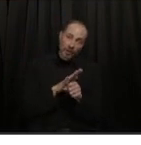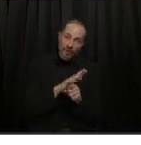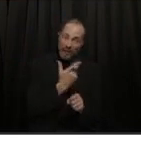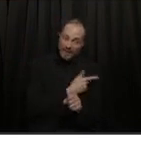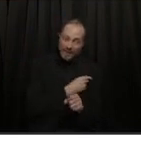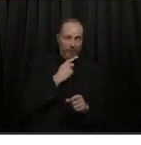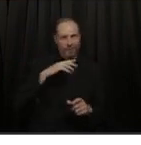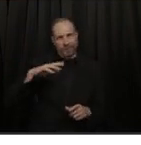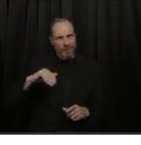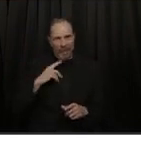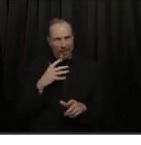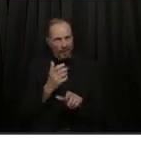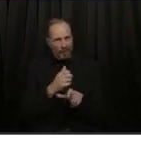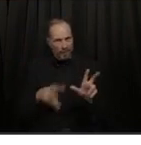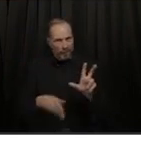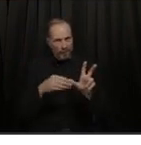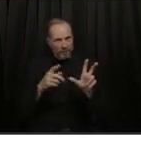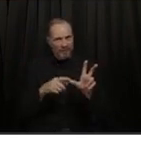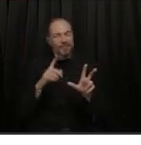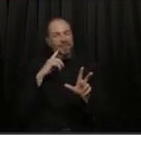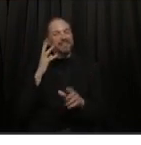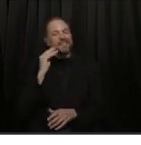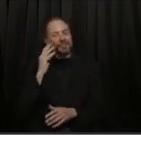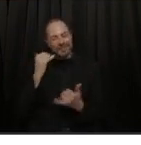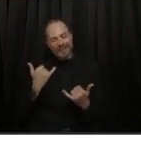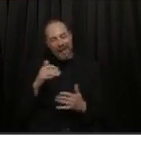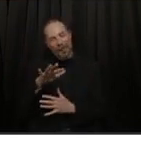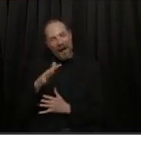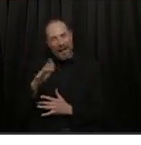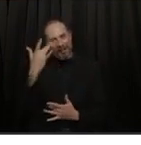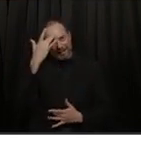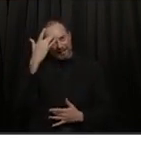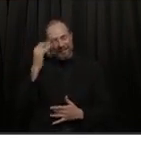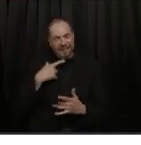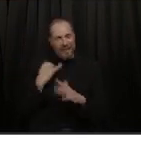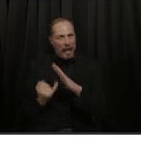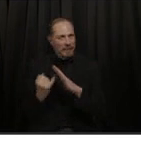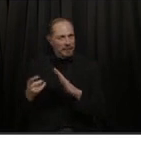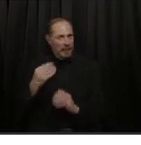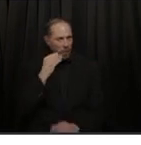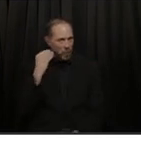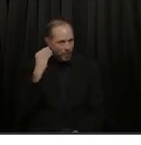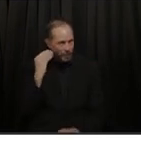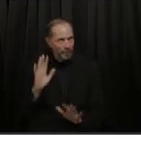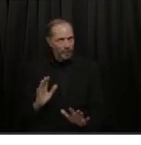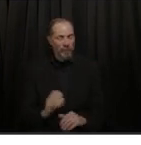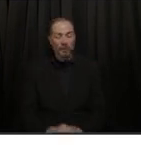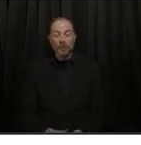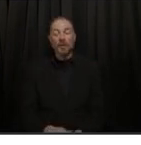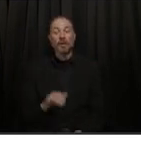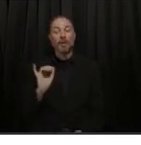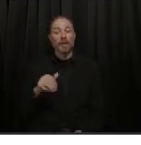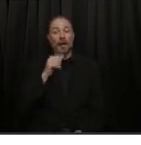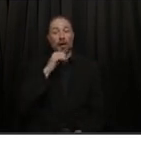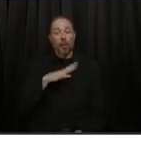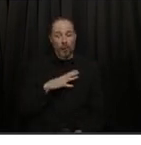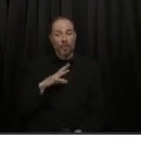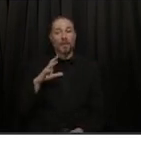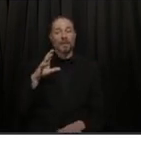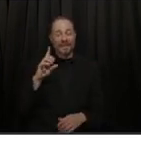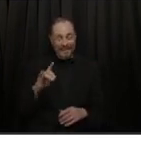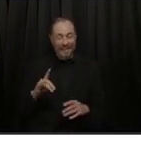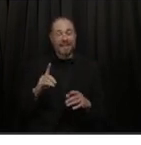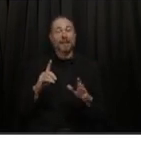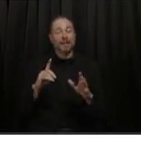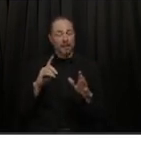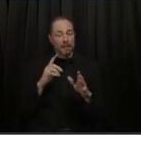dose. She has been experiencing mild illness and is isolating at home. This case consistently followed public health